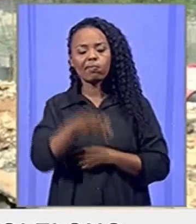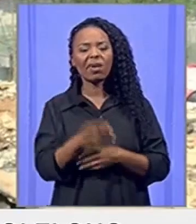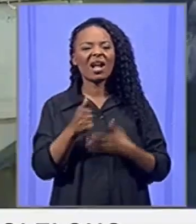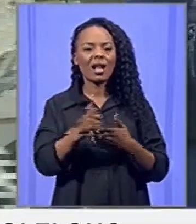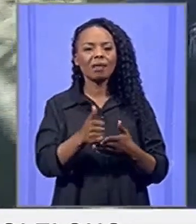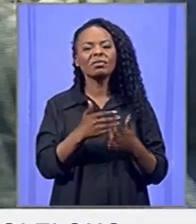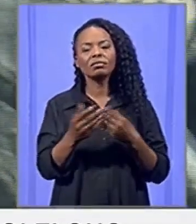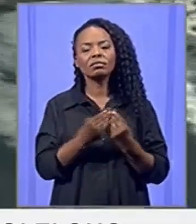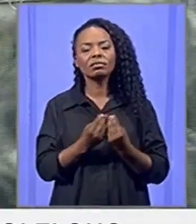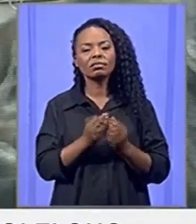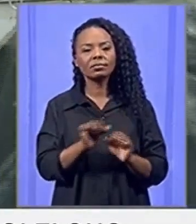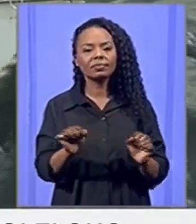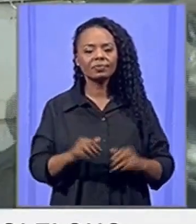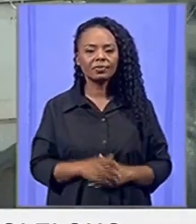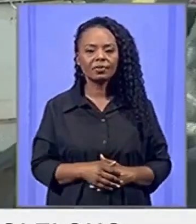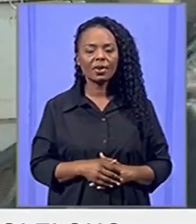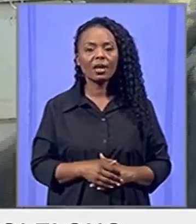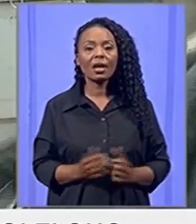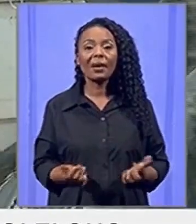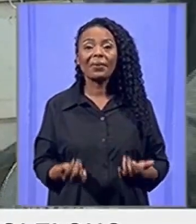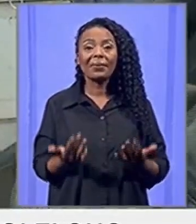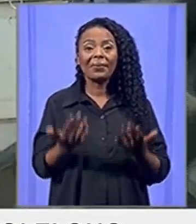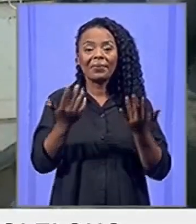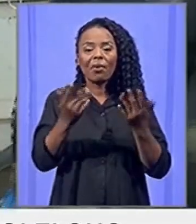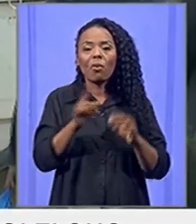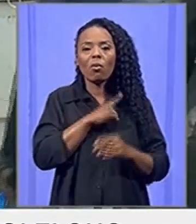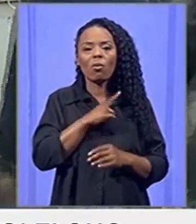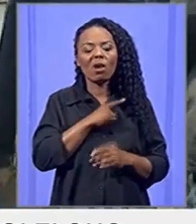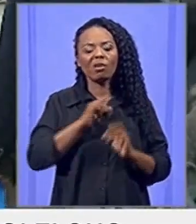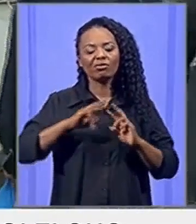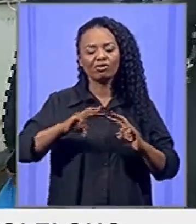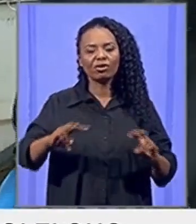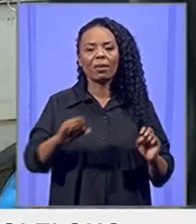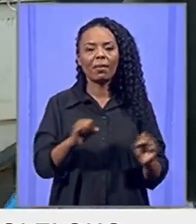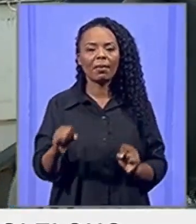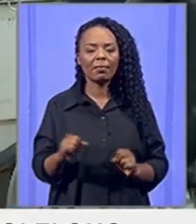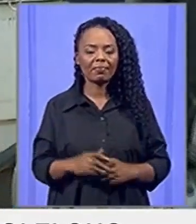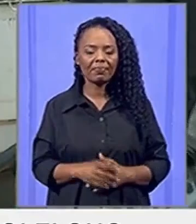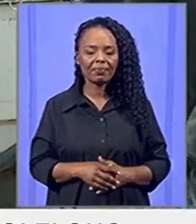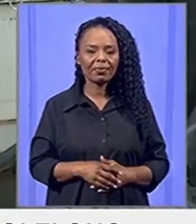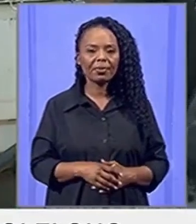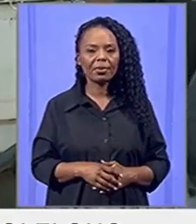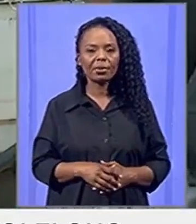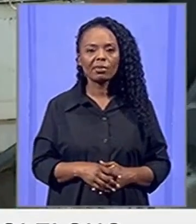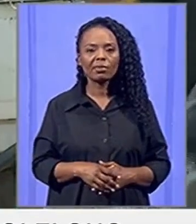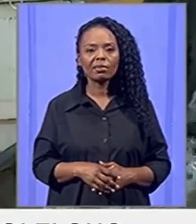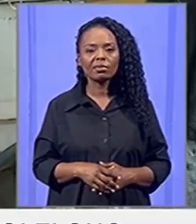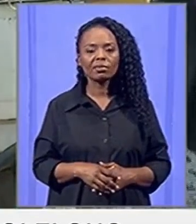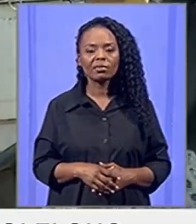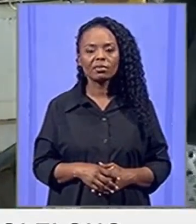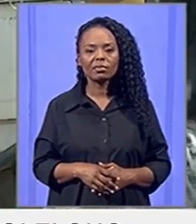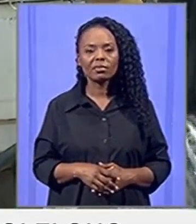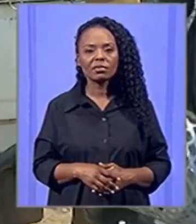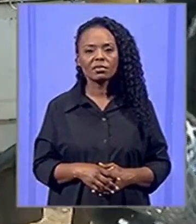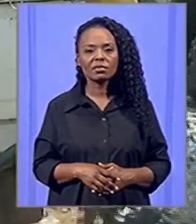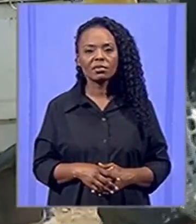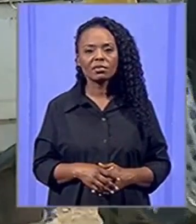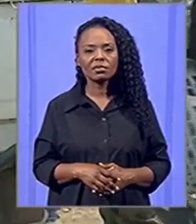ka sona. Sebakwa sa molelo se santse se batlisisiwa. Molemo wa motho SABC News,